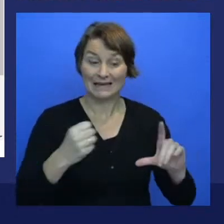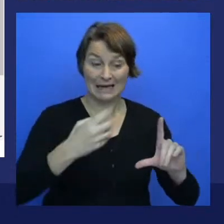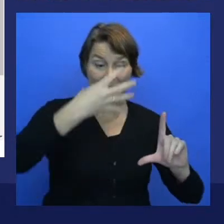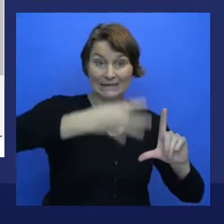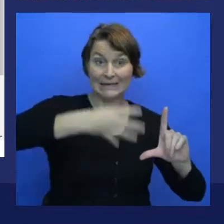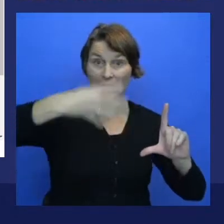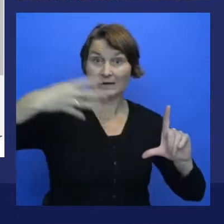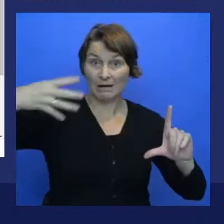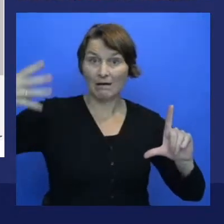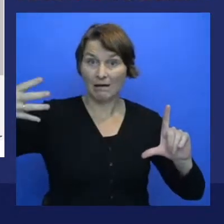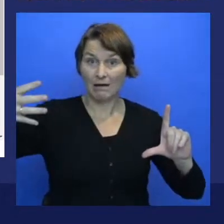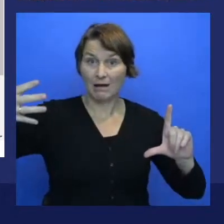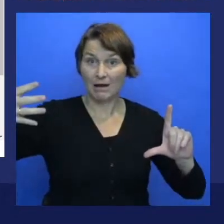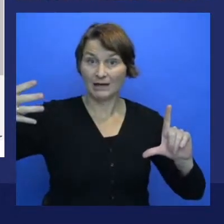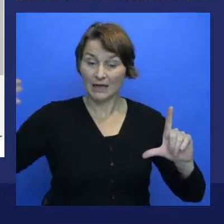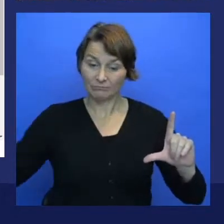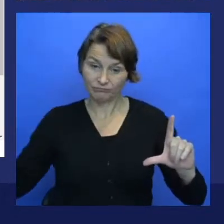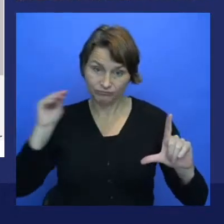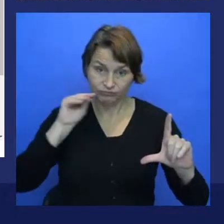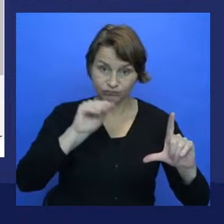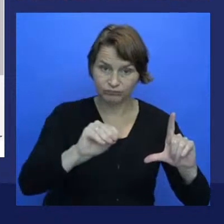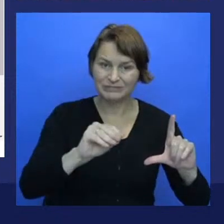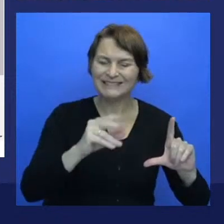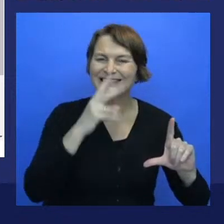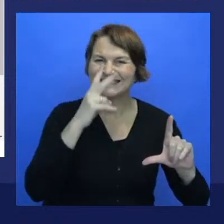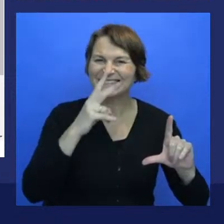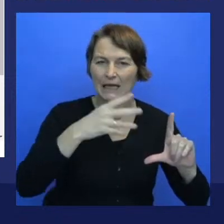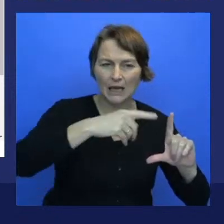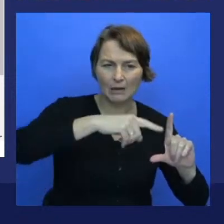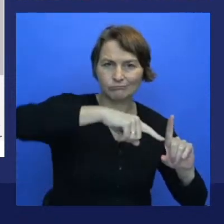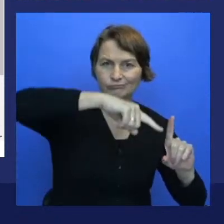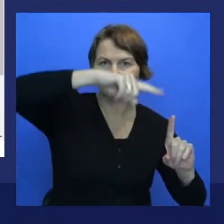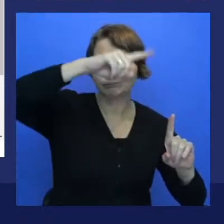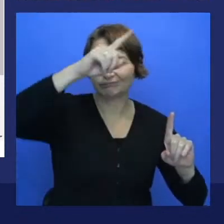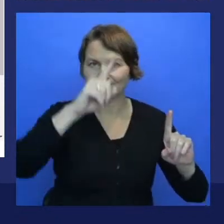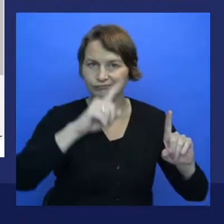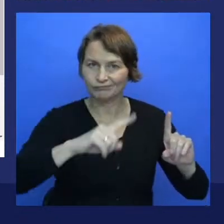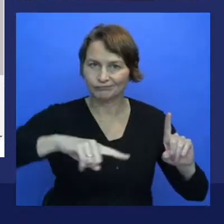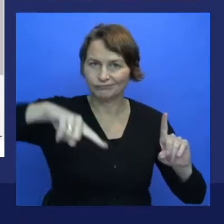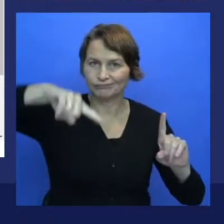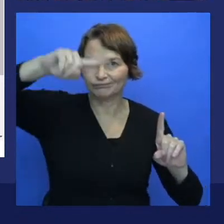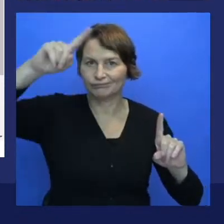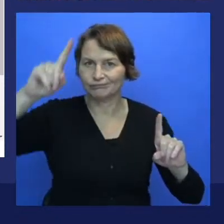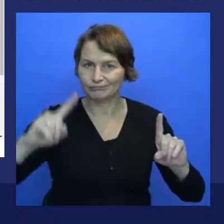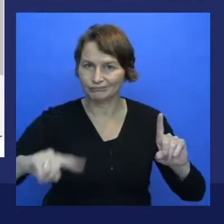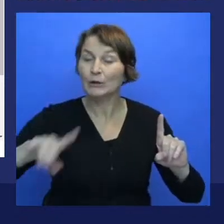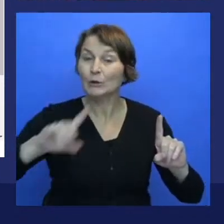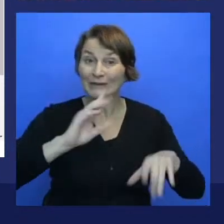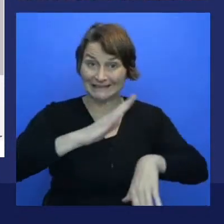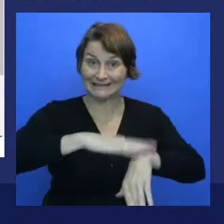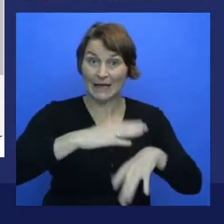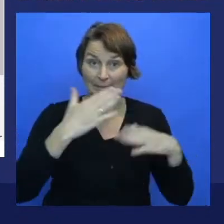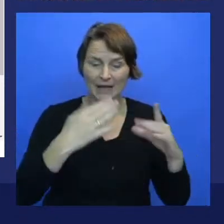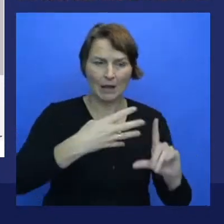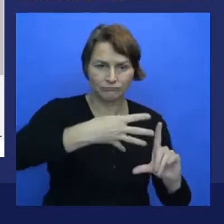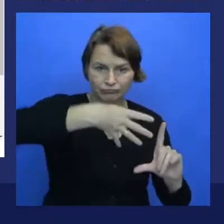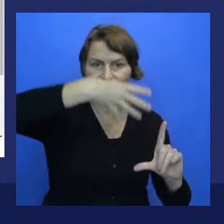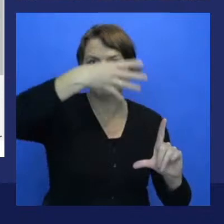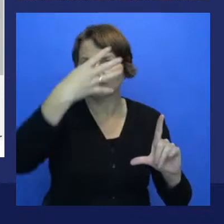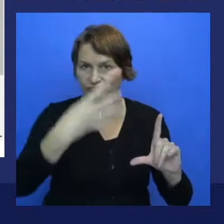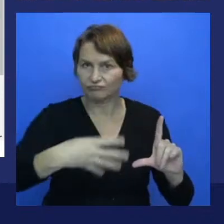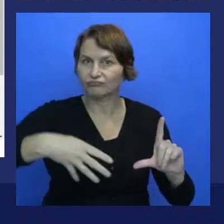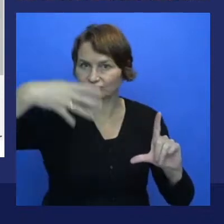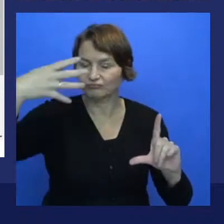you something that looks like this. It will show you all of the actual data as it goes, not only